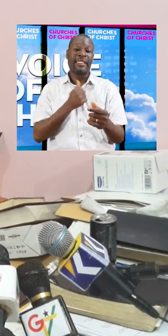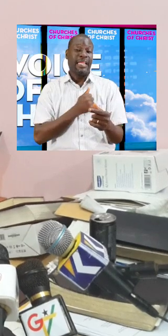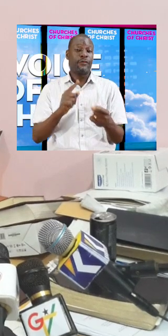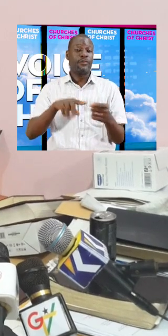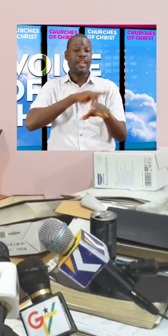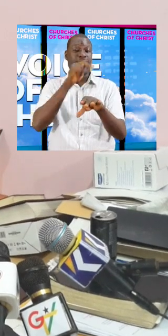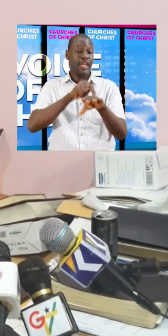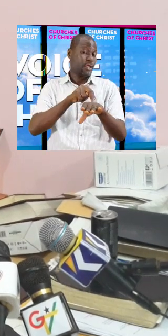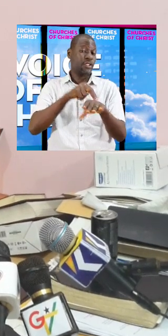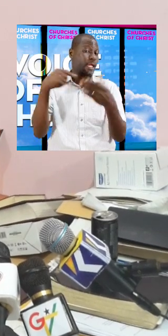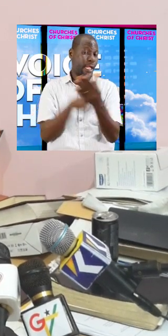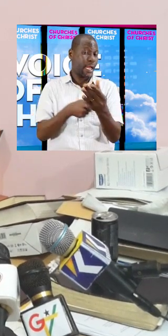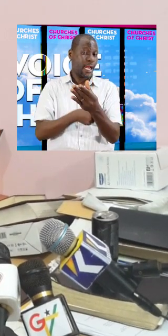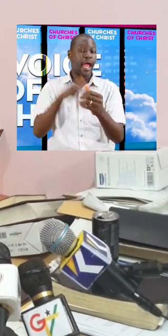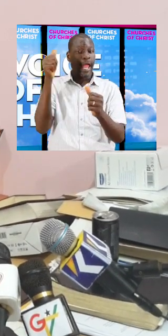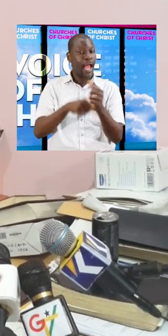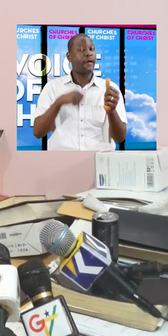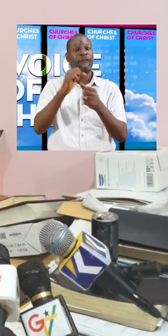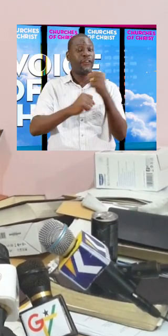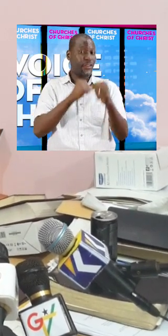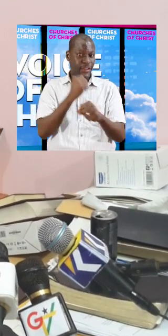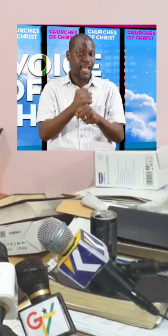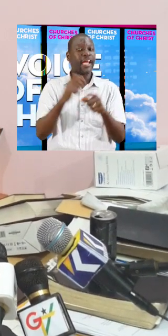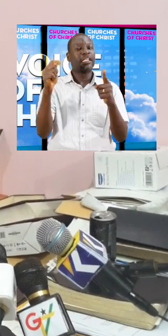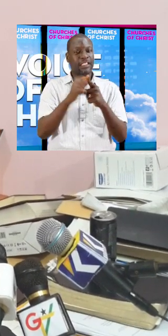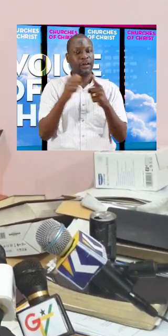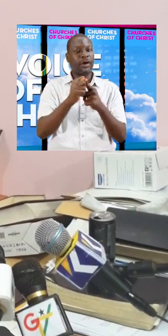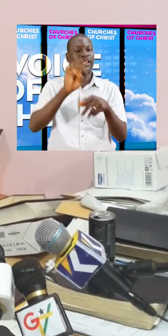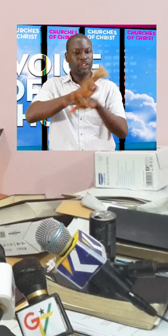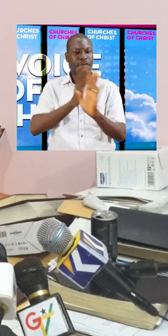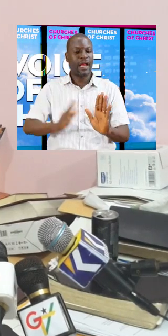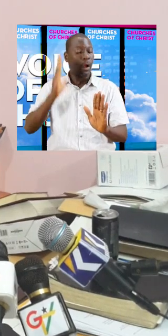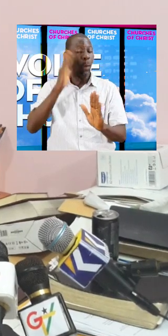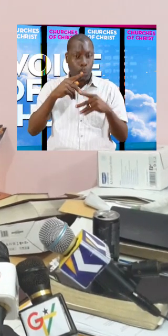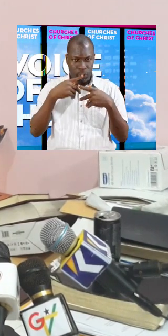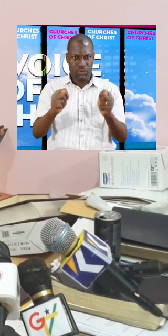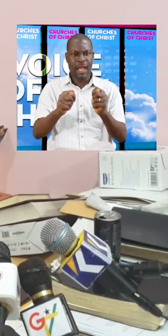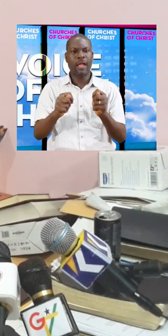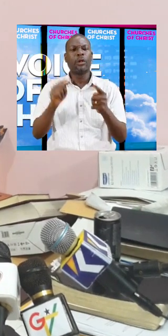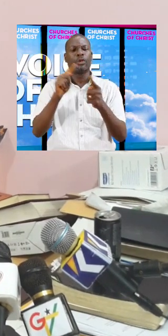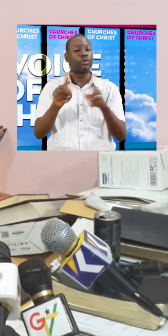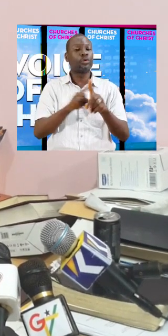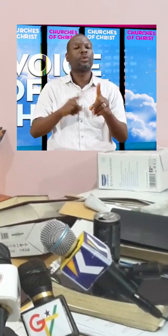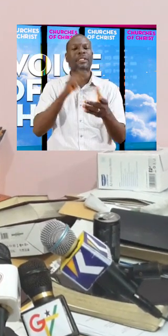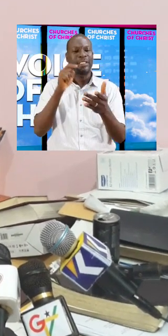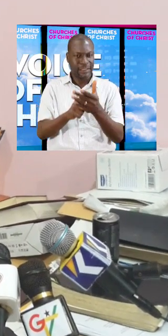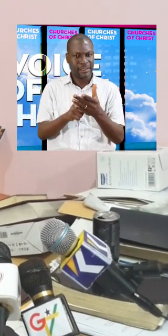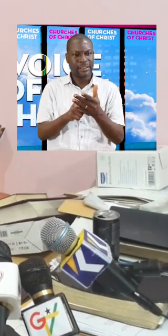se afibia no Takwa the Central Church of Christ ebe ye donation a